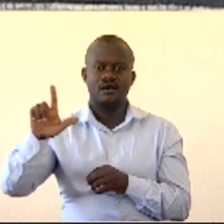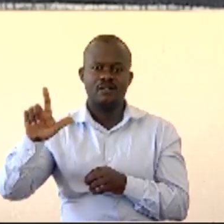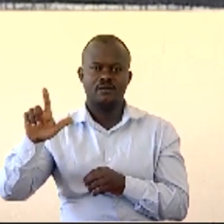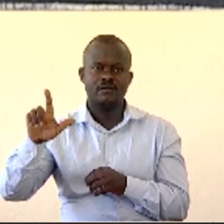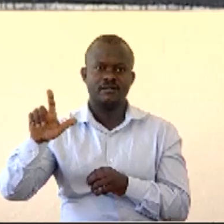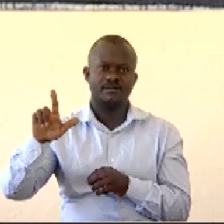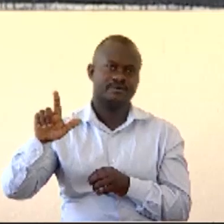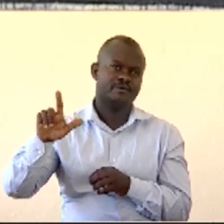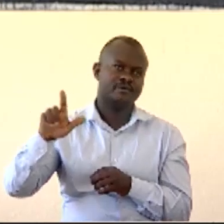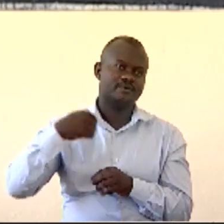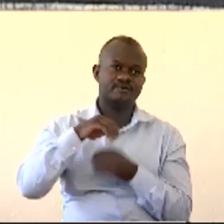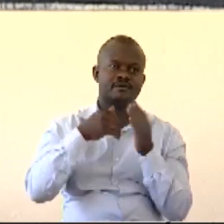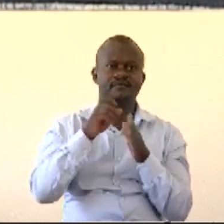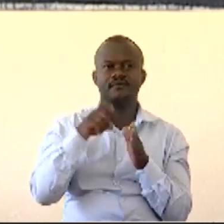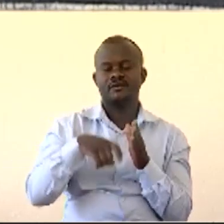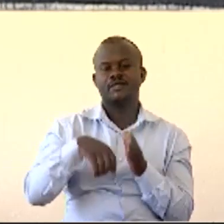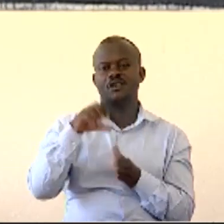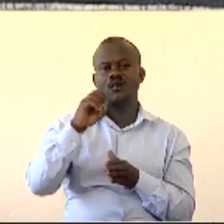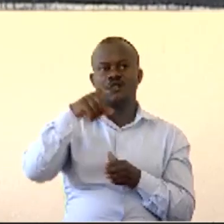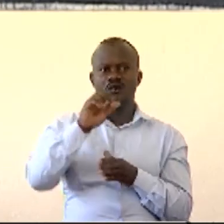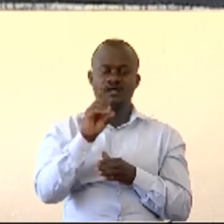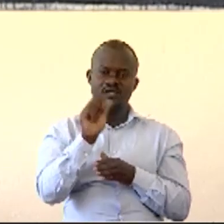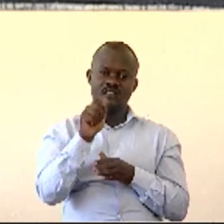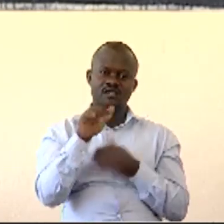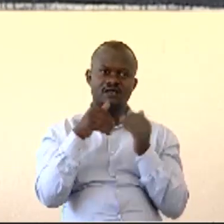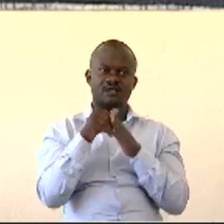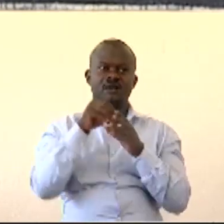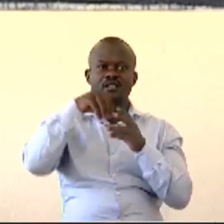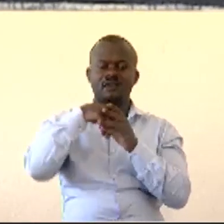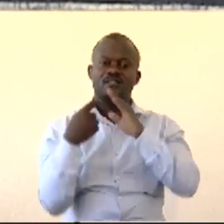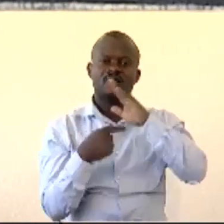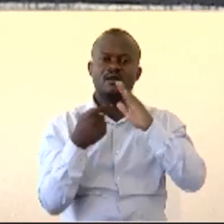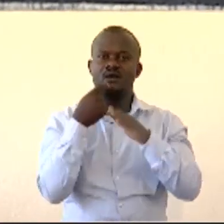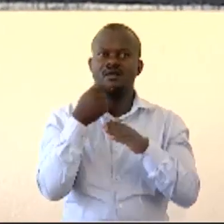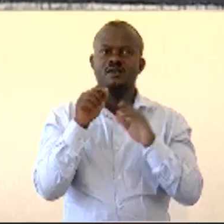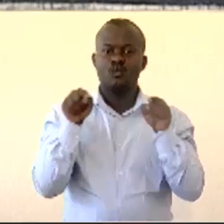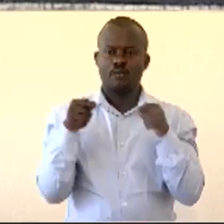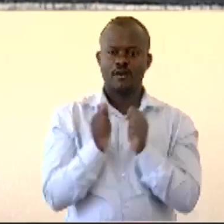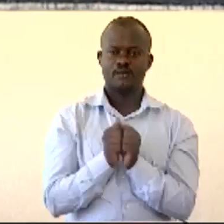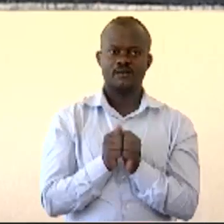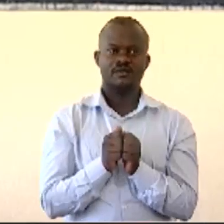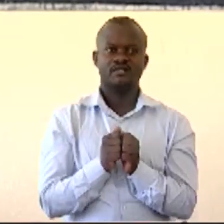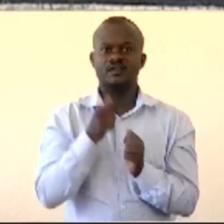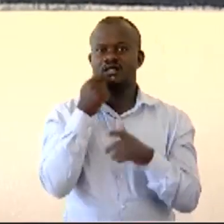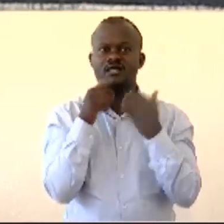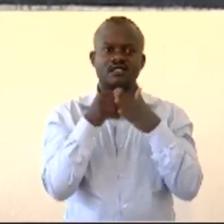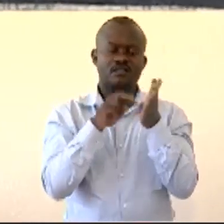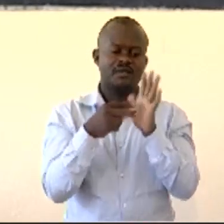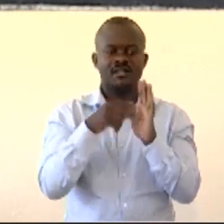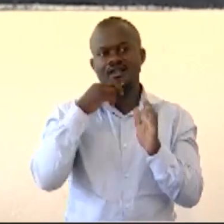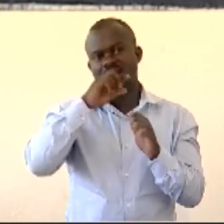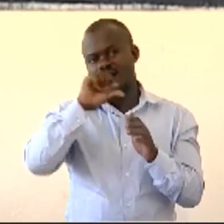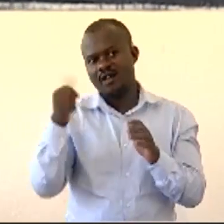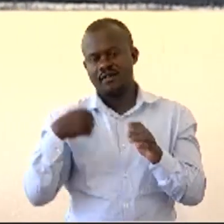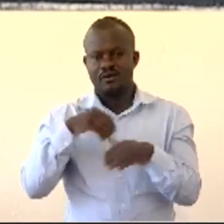chlorine. So we need the oxidation state of chlorine in these compounds. So that means others,